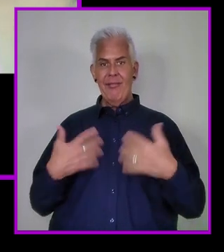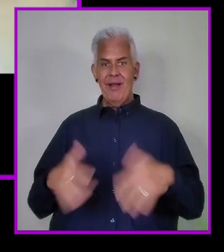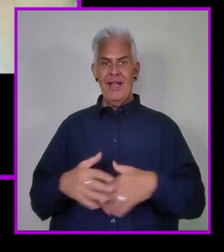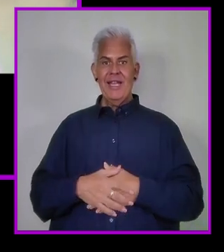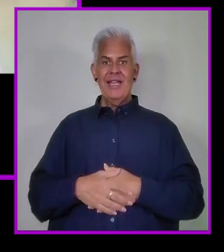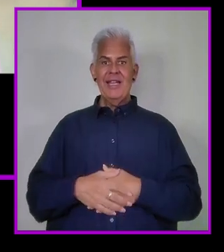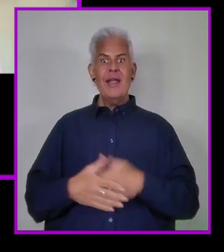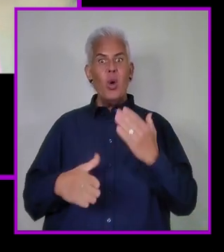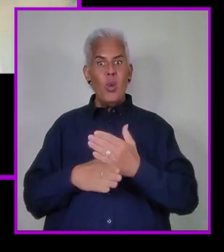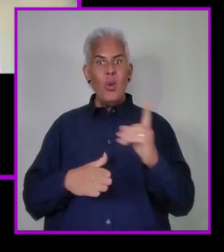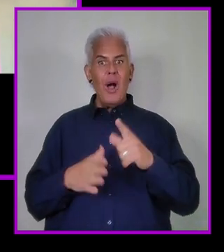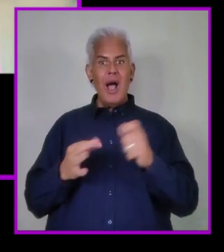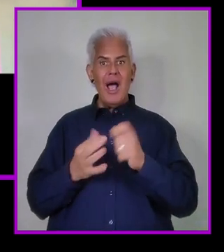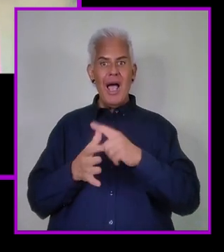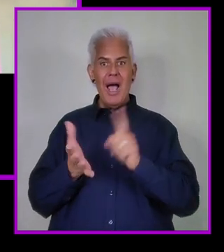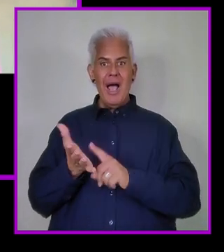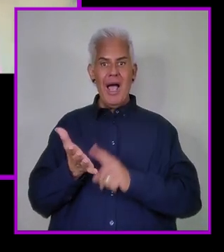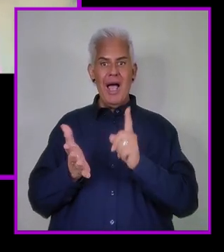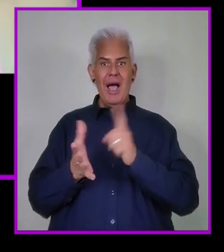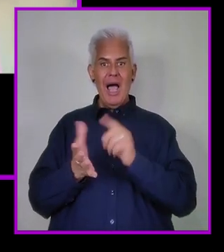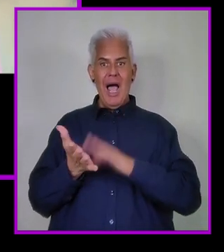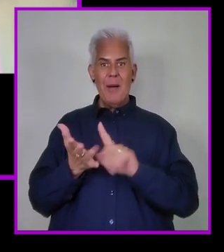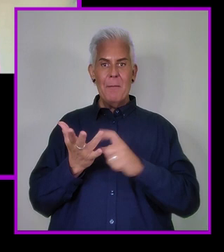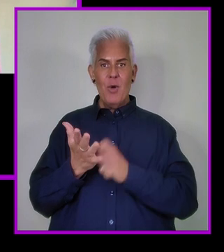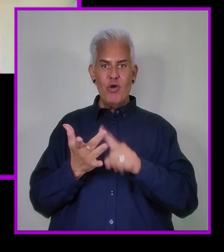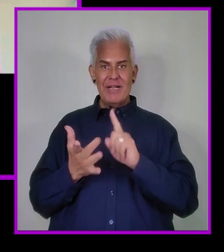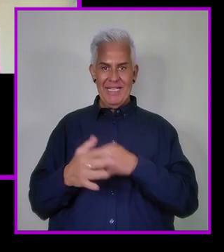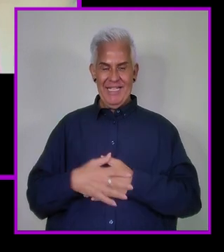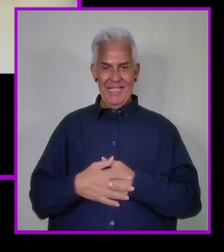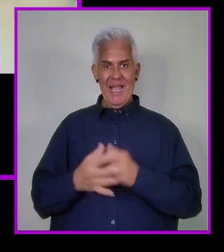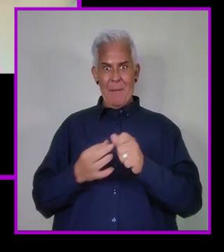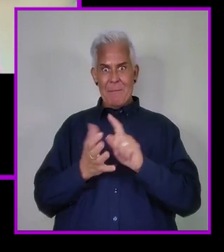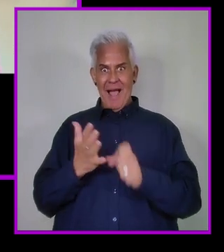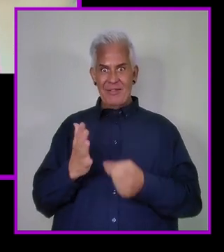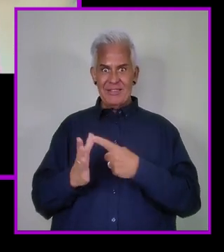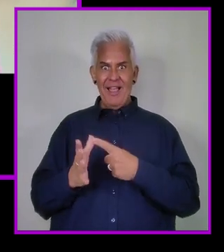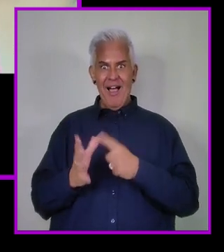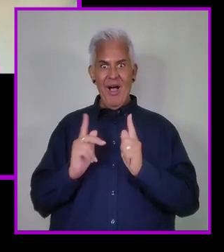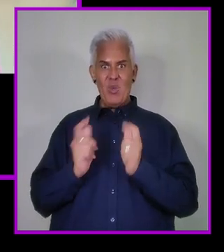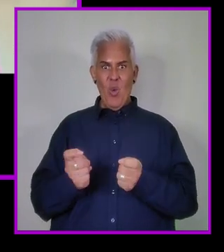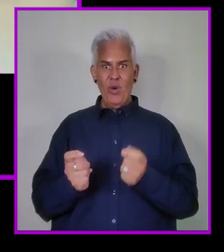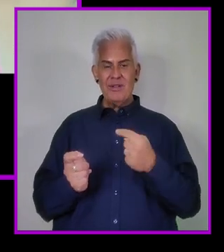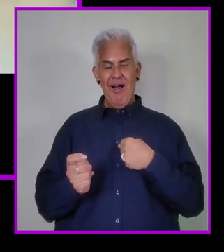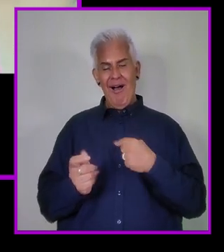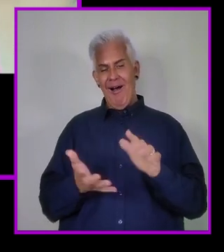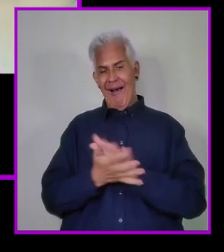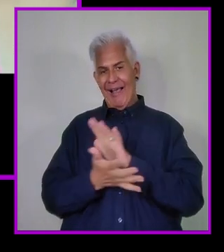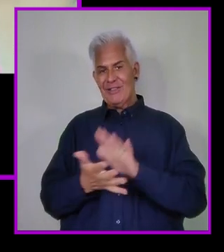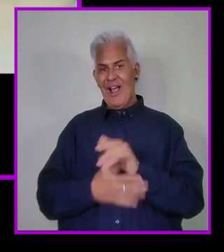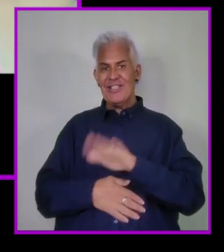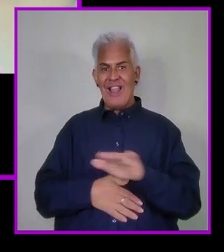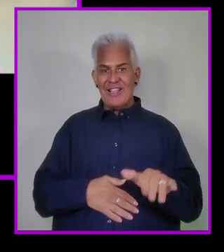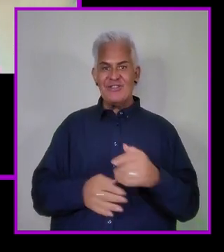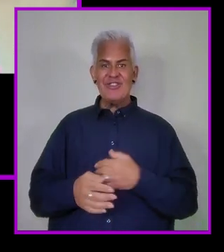on Balamori, obviously a BAFTA award winning Balamori, wonderful children's show. I had a brilliant time working on that,